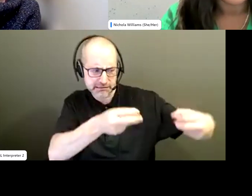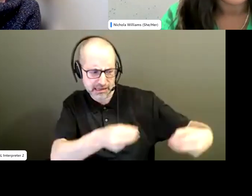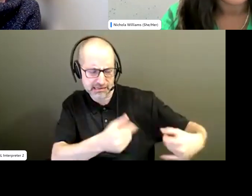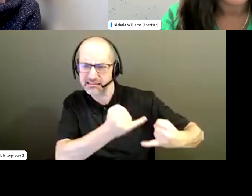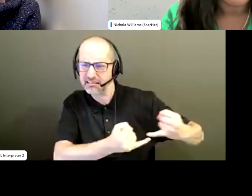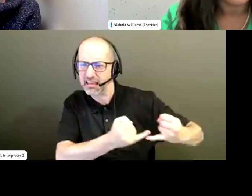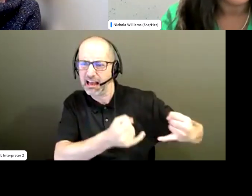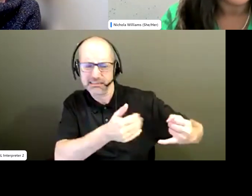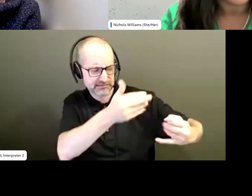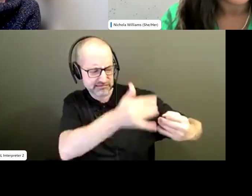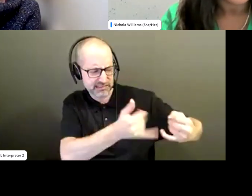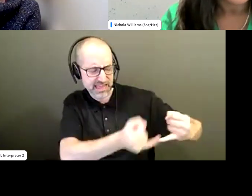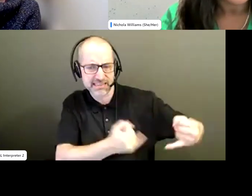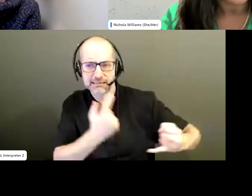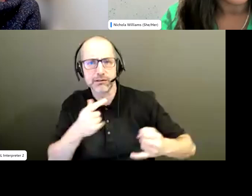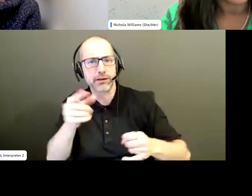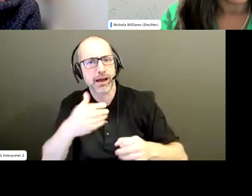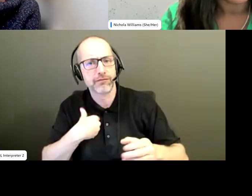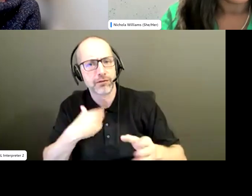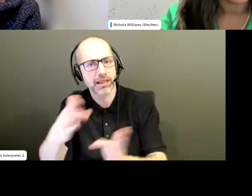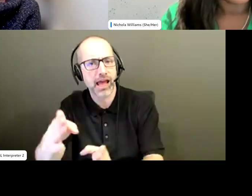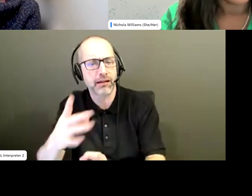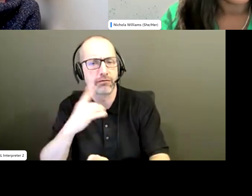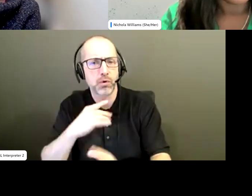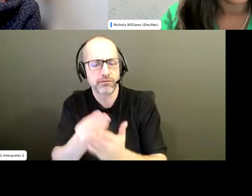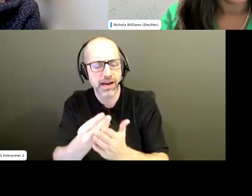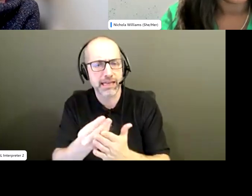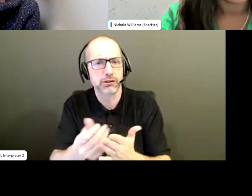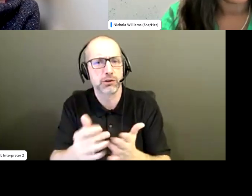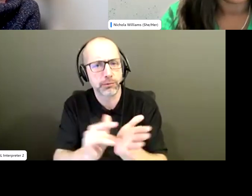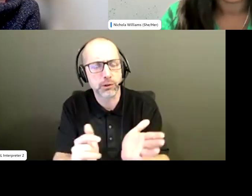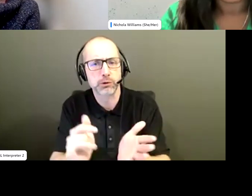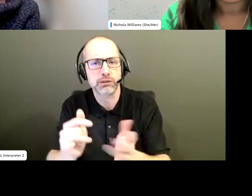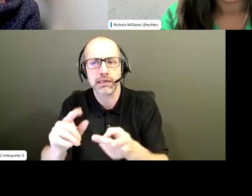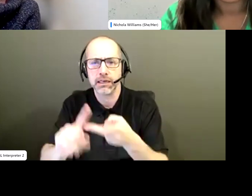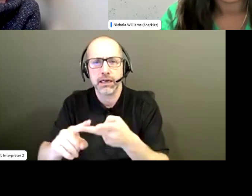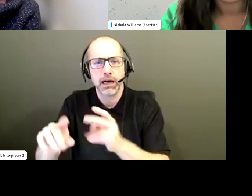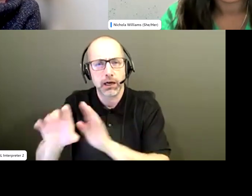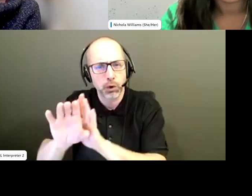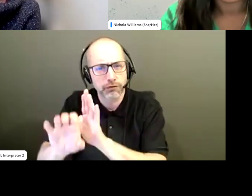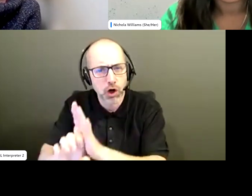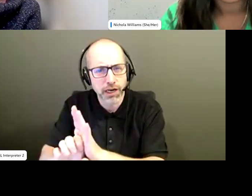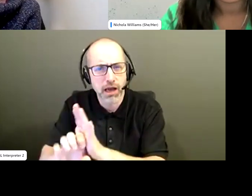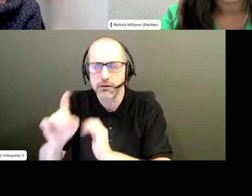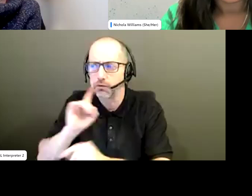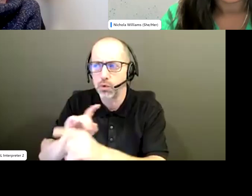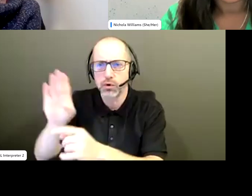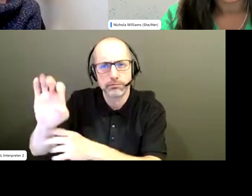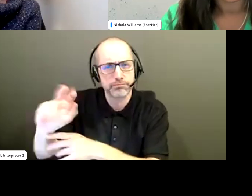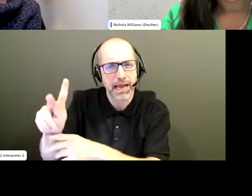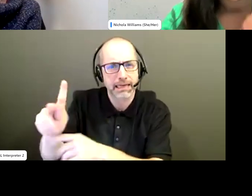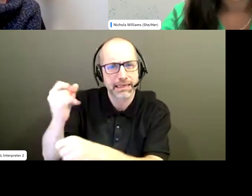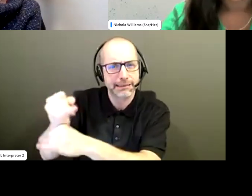forthcoming strategy on financial abuse, the forthcoming code of conduct for banking institutions. And somebody had sent an